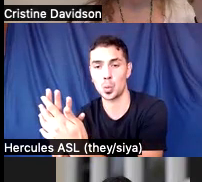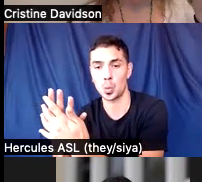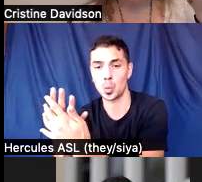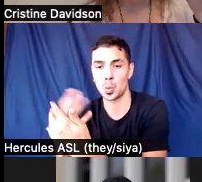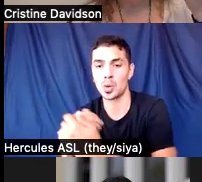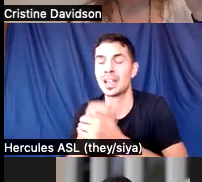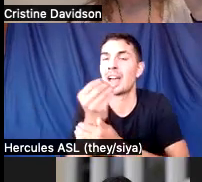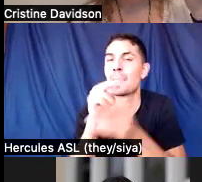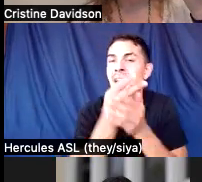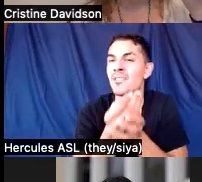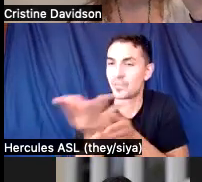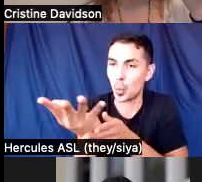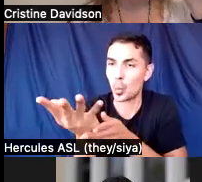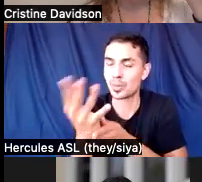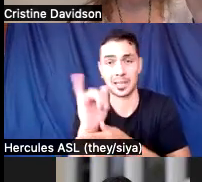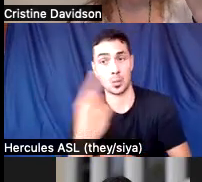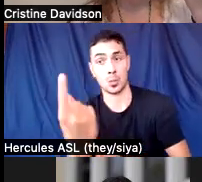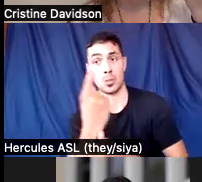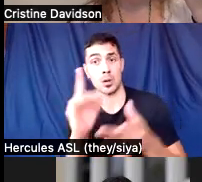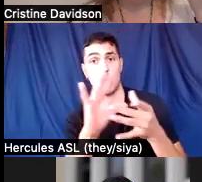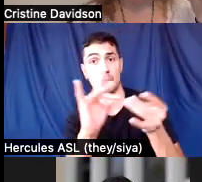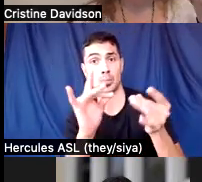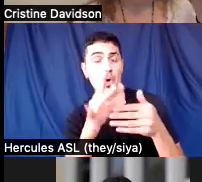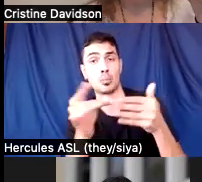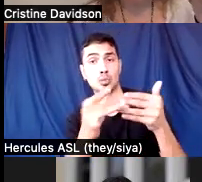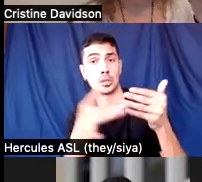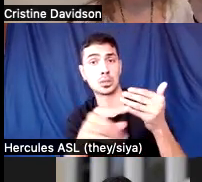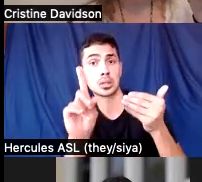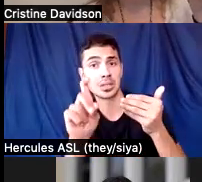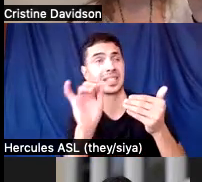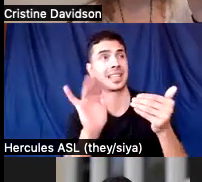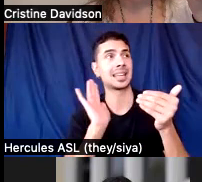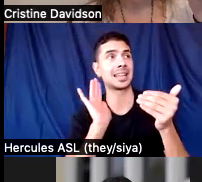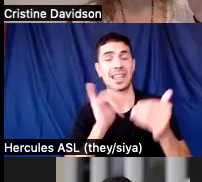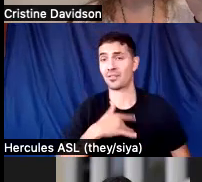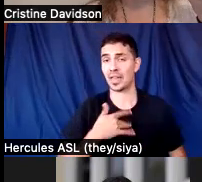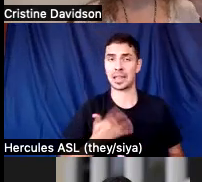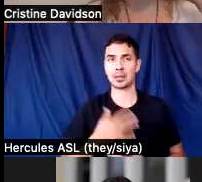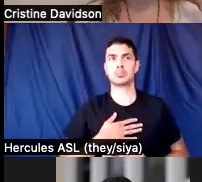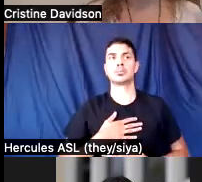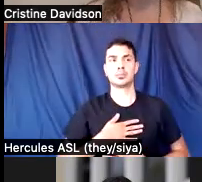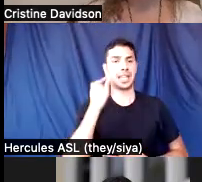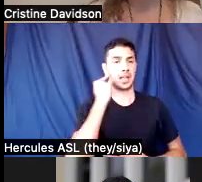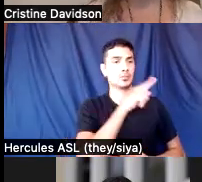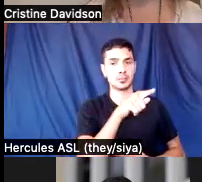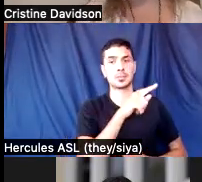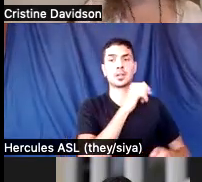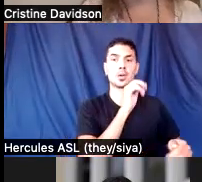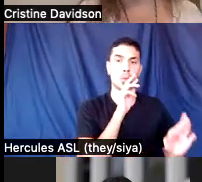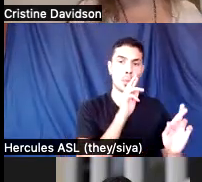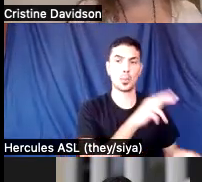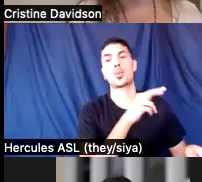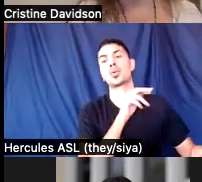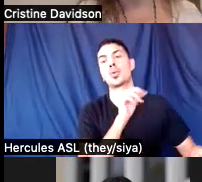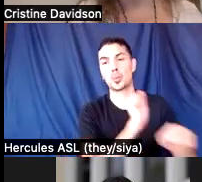the only option? Is that how we get our justice? Right? So if you're working with Native